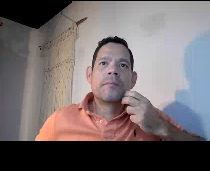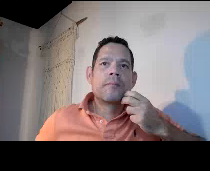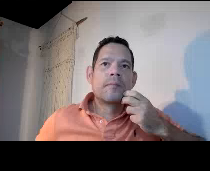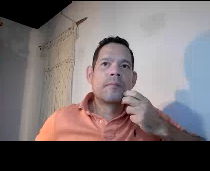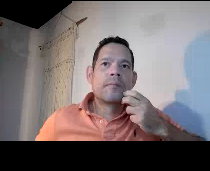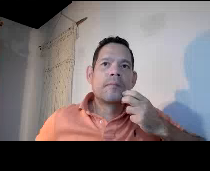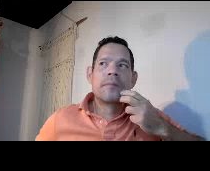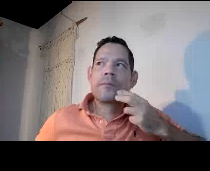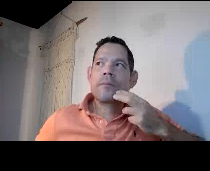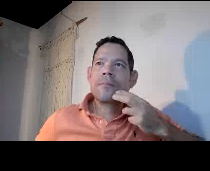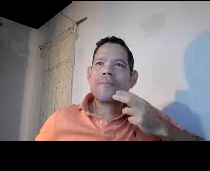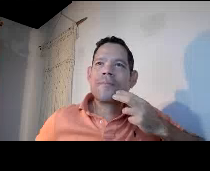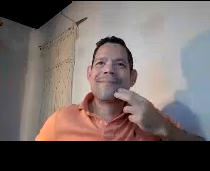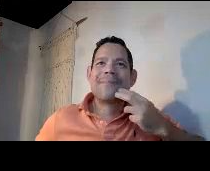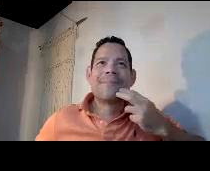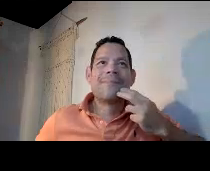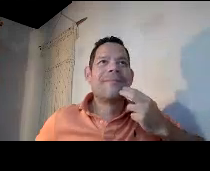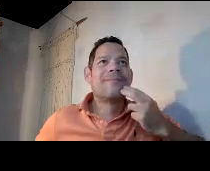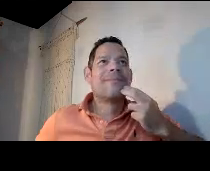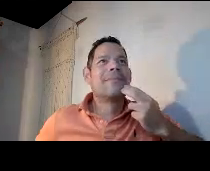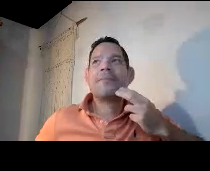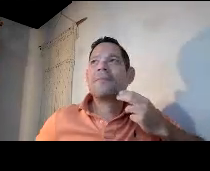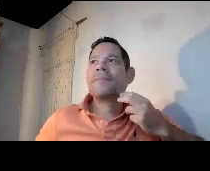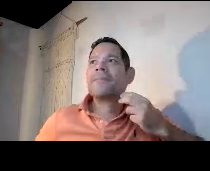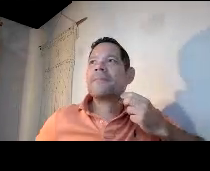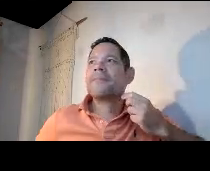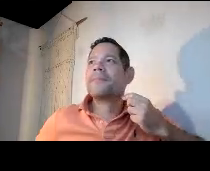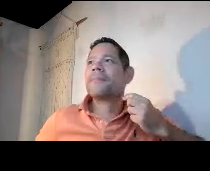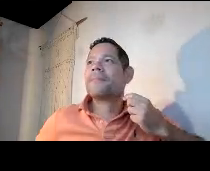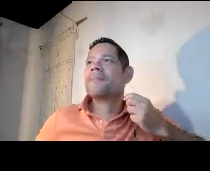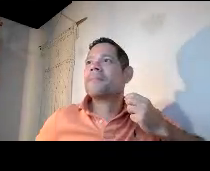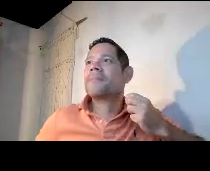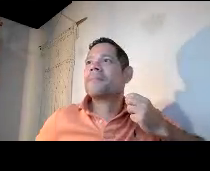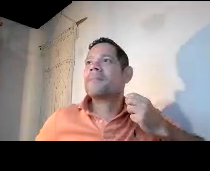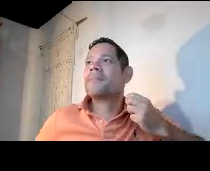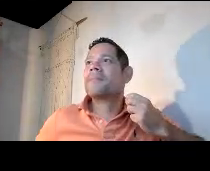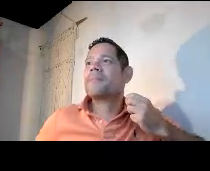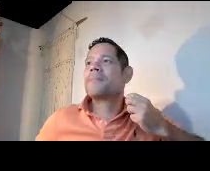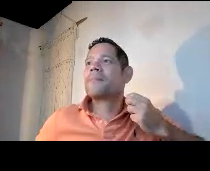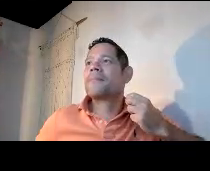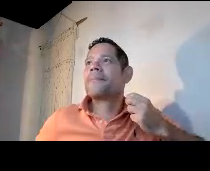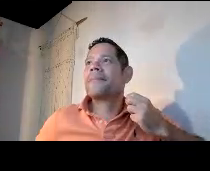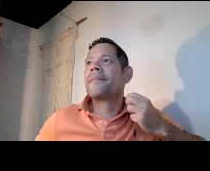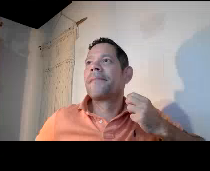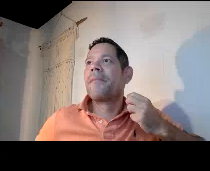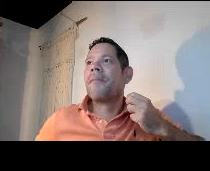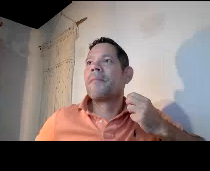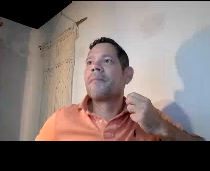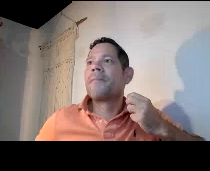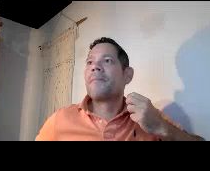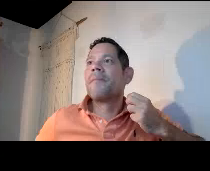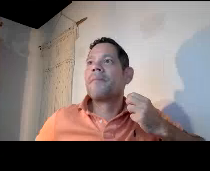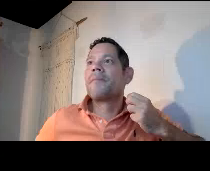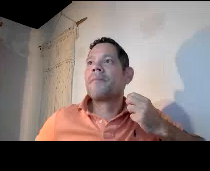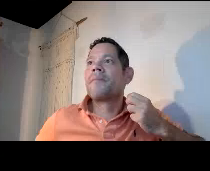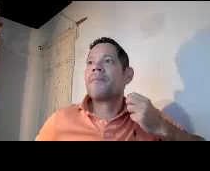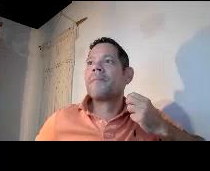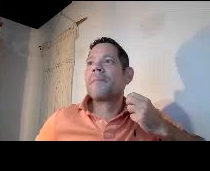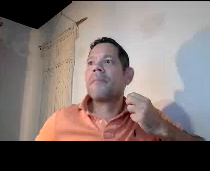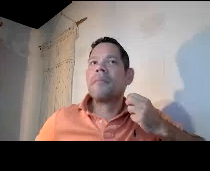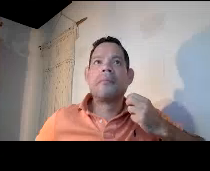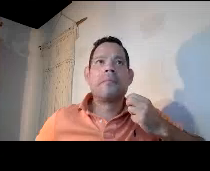Okay, 2 questions. Sorry. Well, I'm not sure if Maximus wants to address how they are reaching out to clients